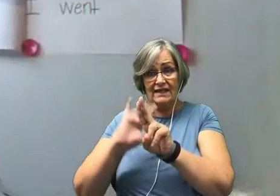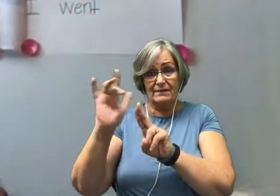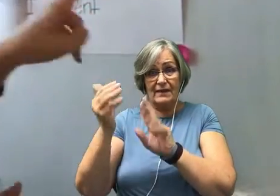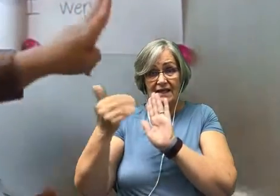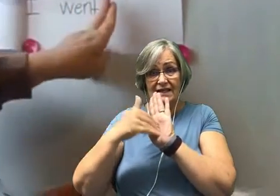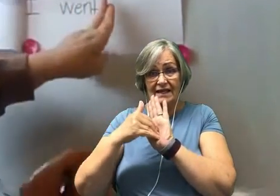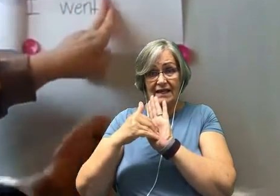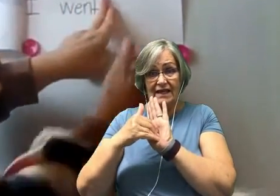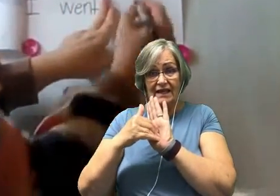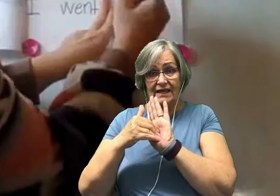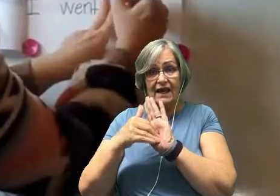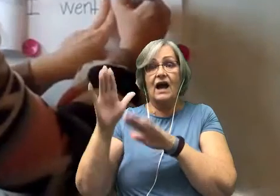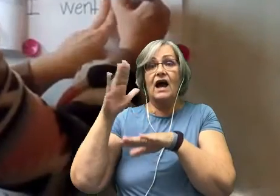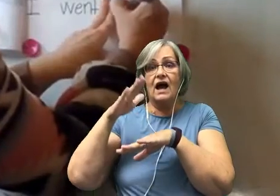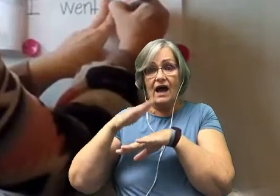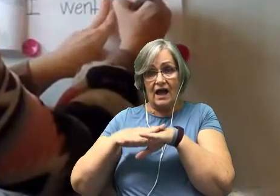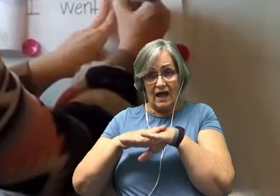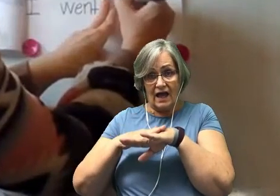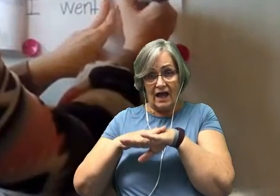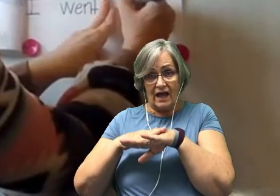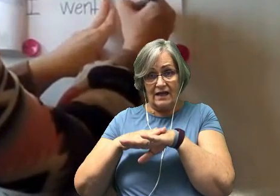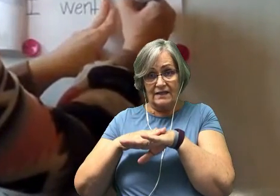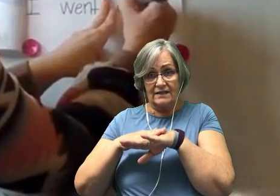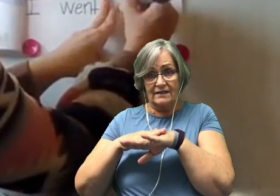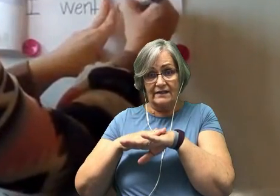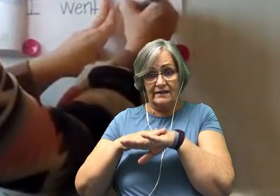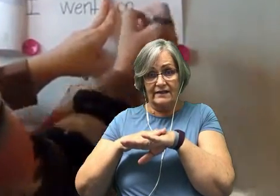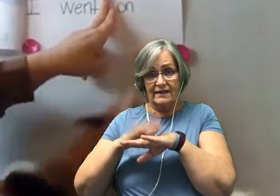Finger spaces again. On.